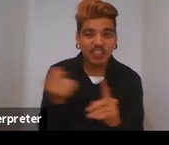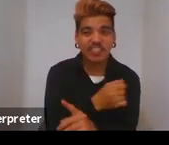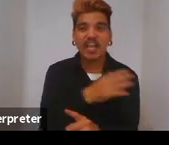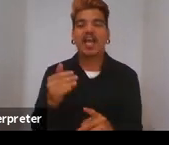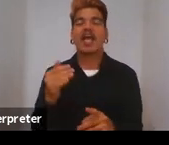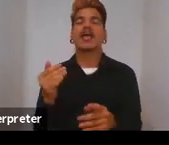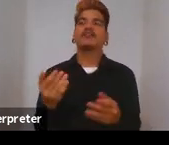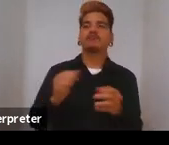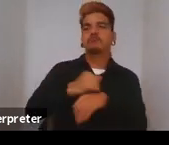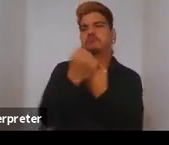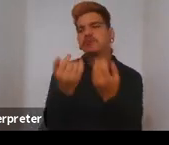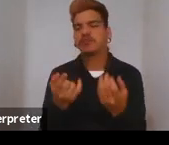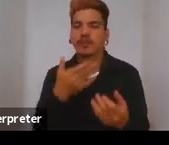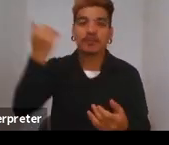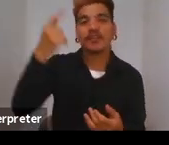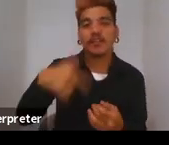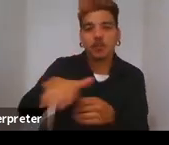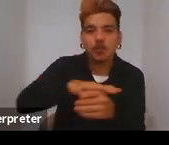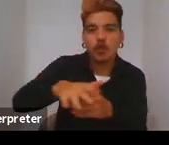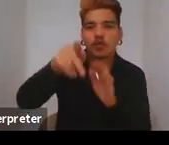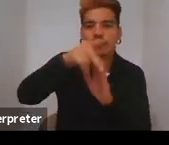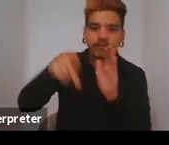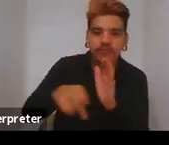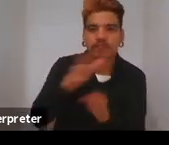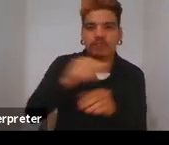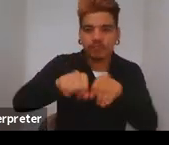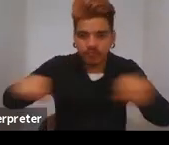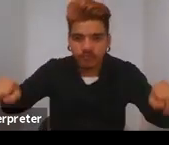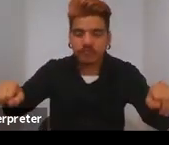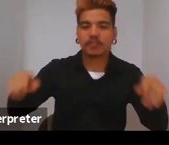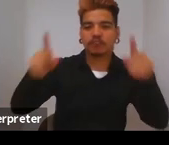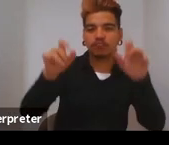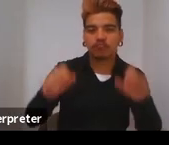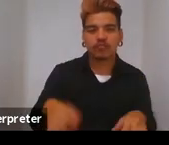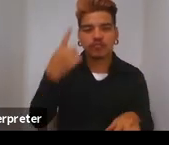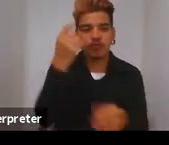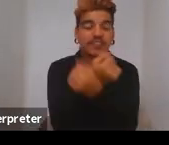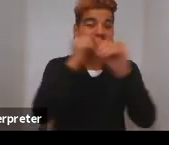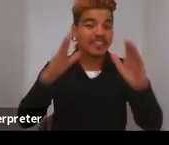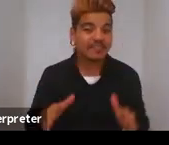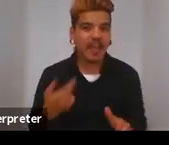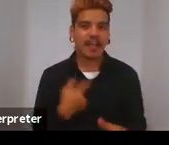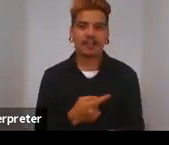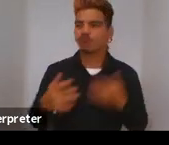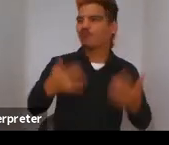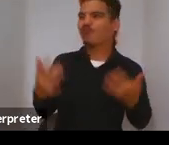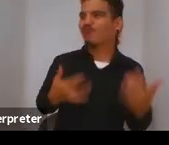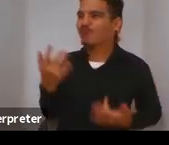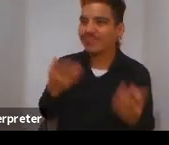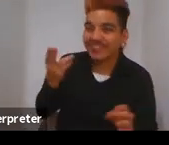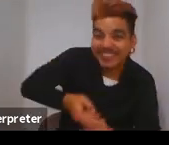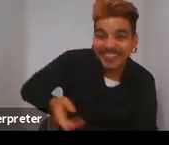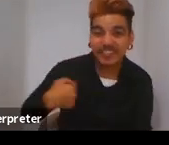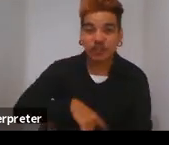better state and local policies and structures to support survivors. I'm really excited to join you all